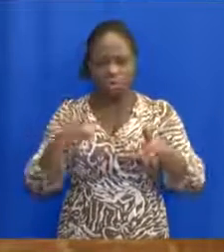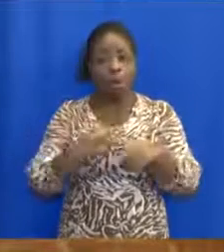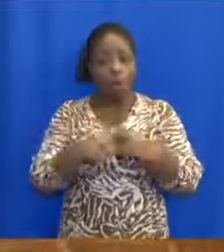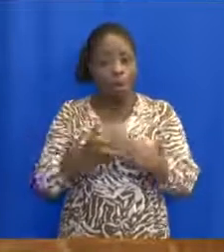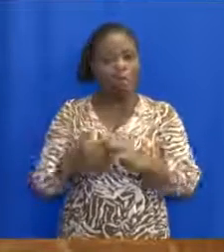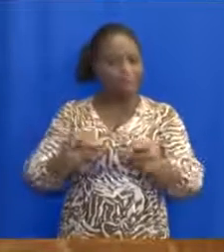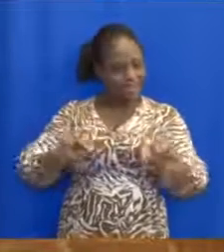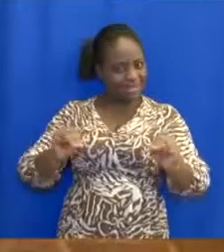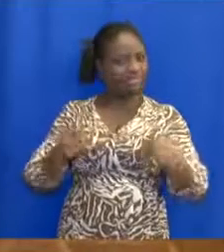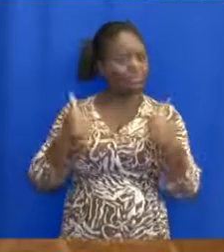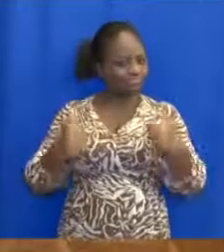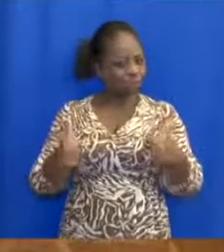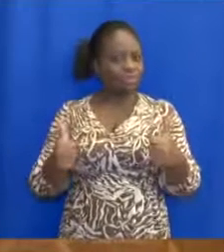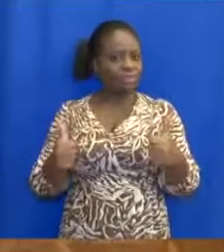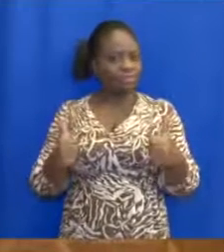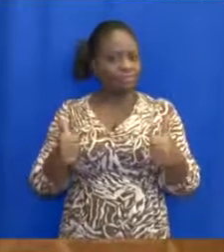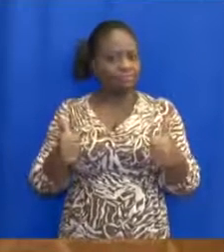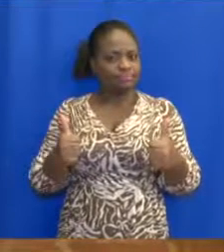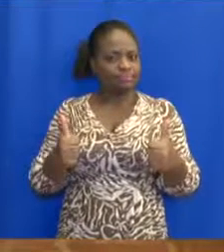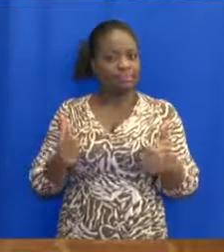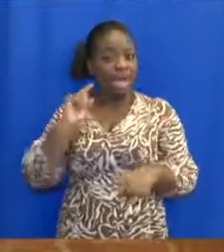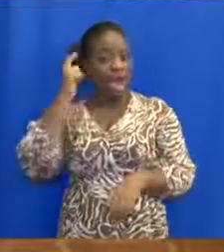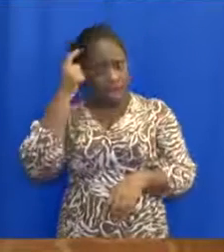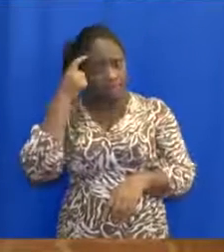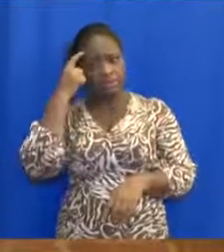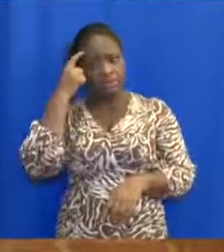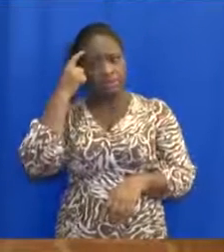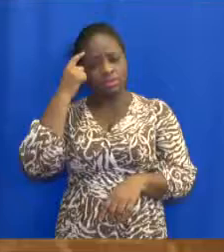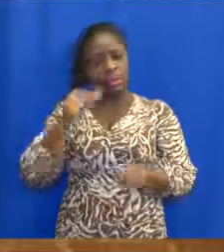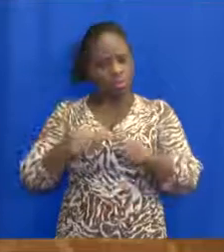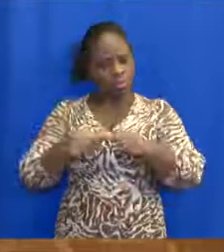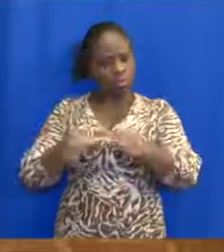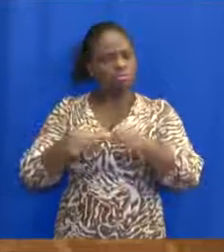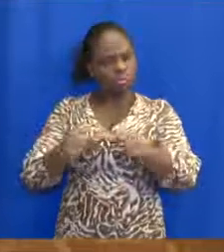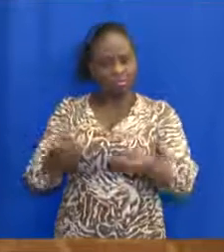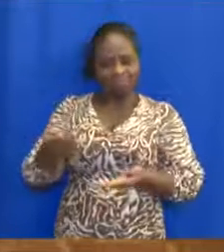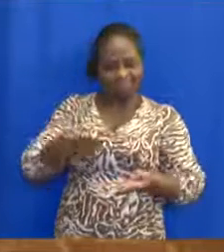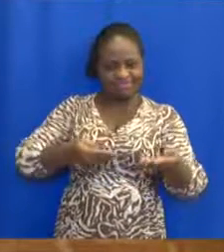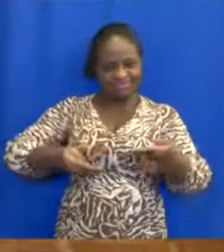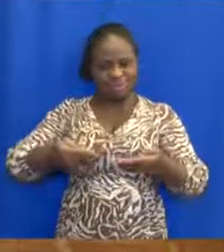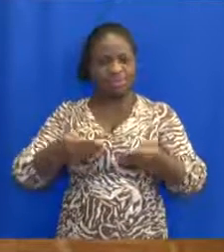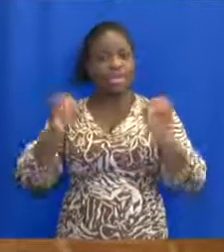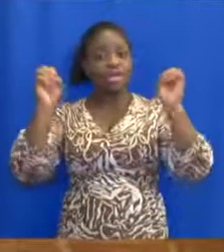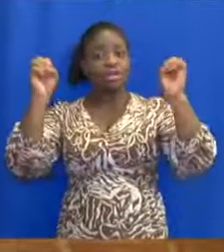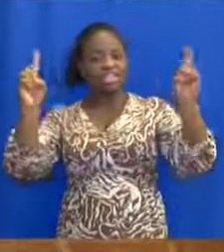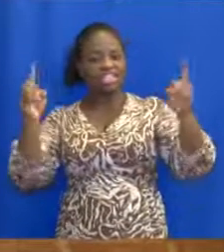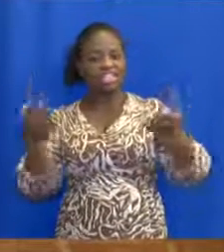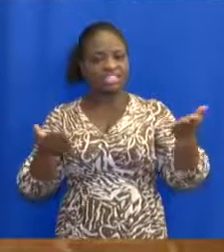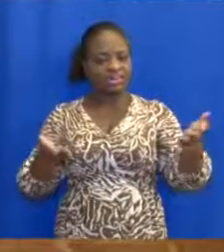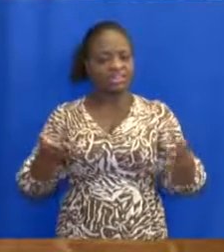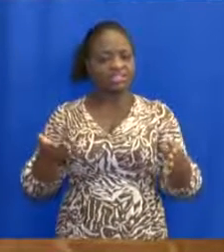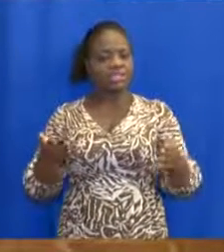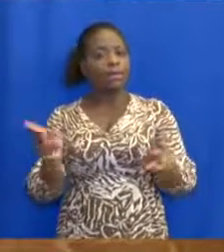in isolation centers. Government continues to engage with the stakeholders in the education